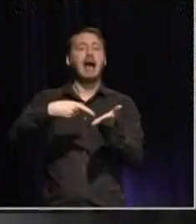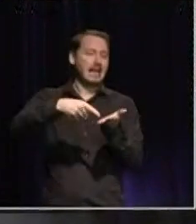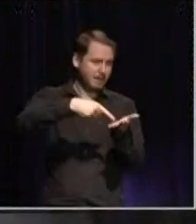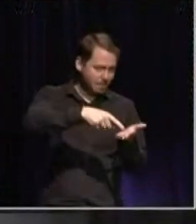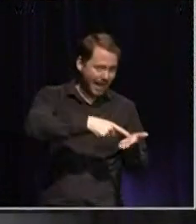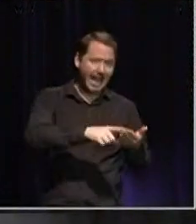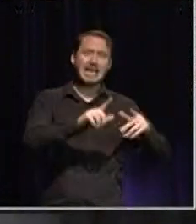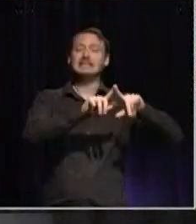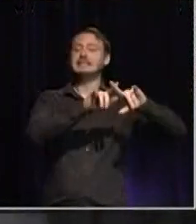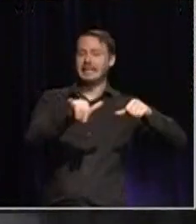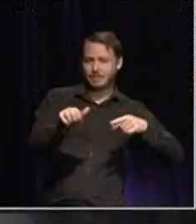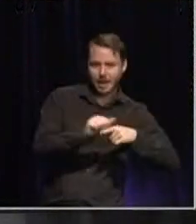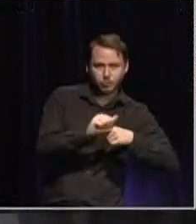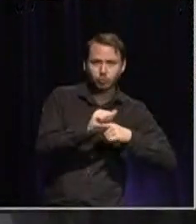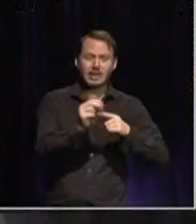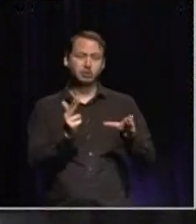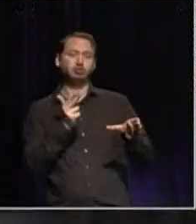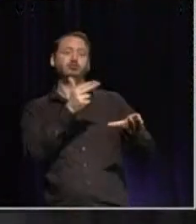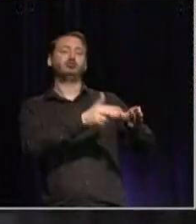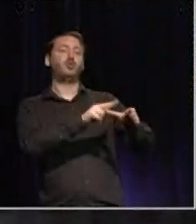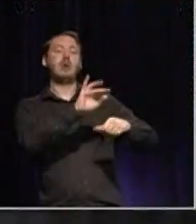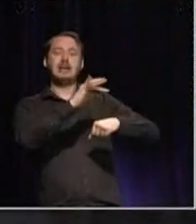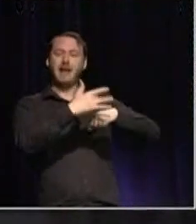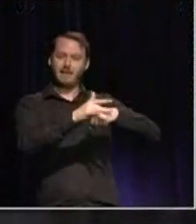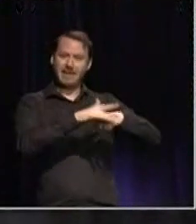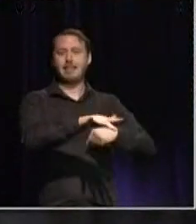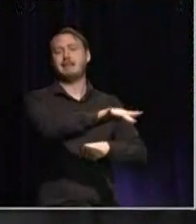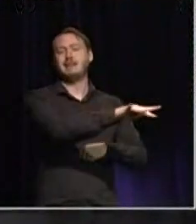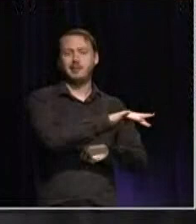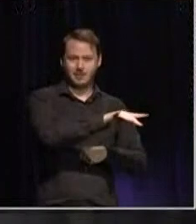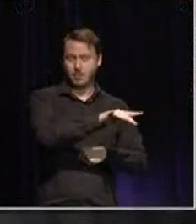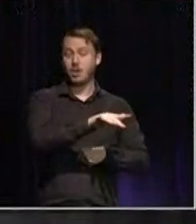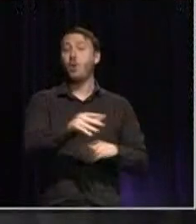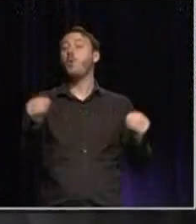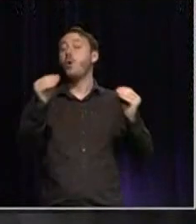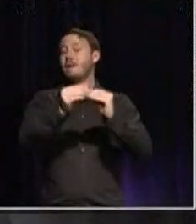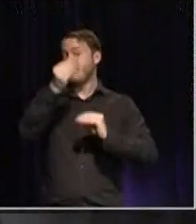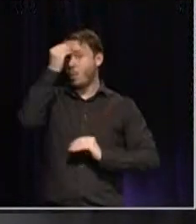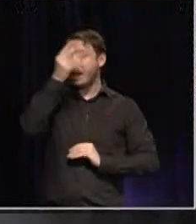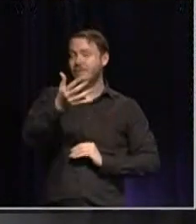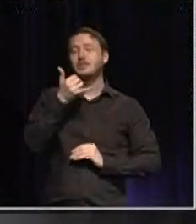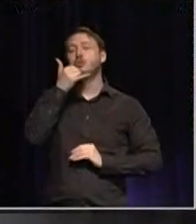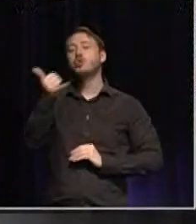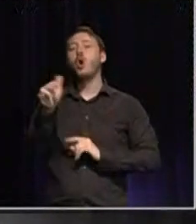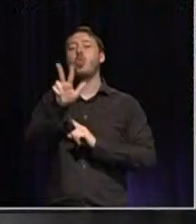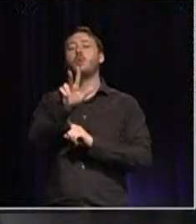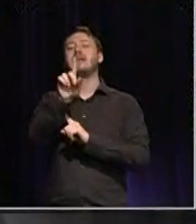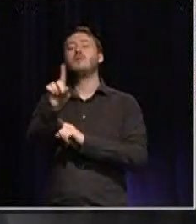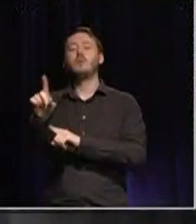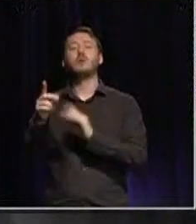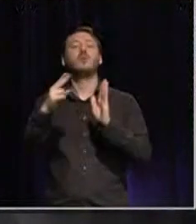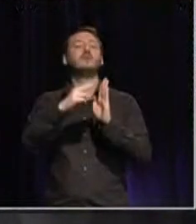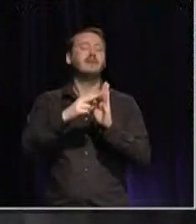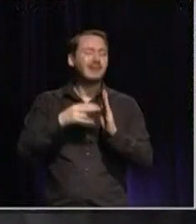you are training for a job that is available in our community today. You can get more information by calling 311 or enroll at